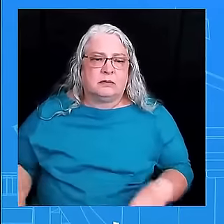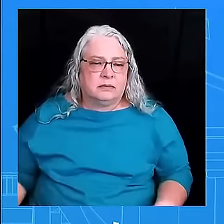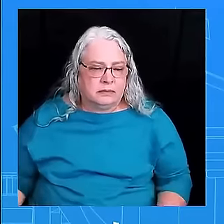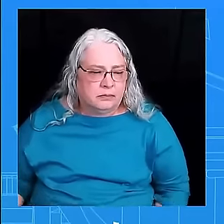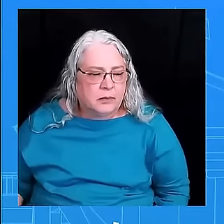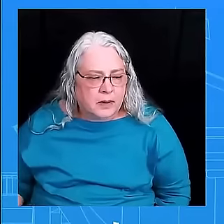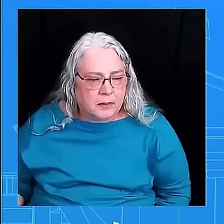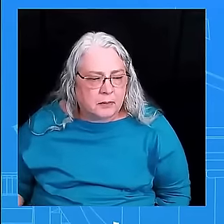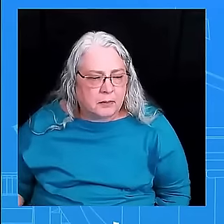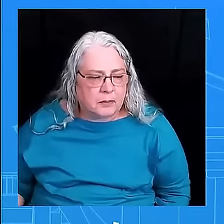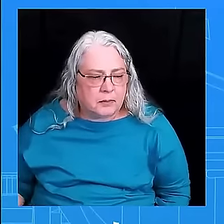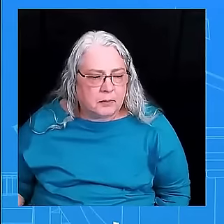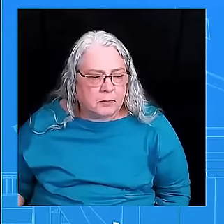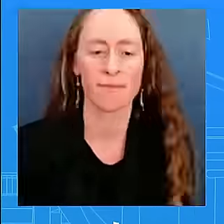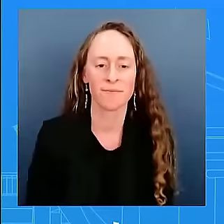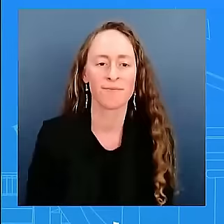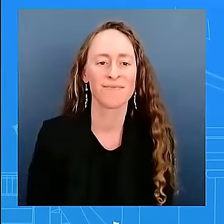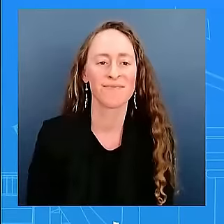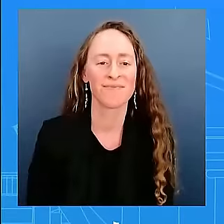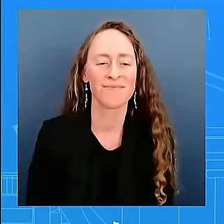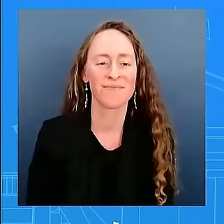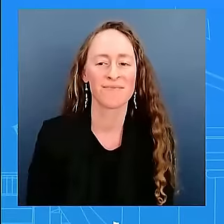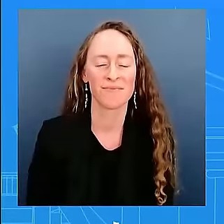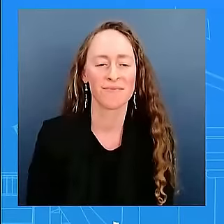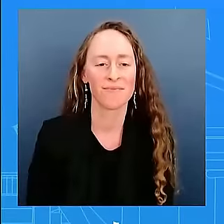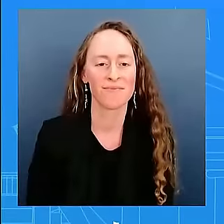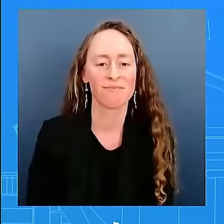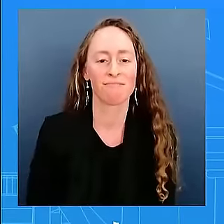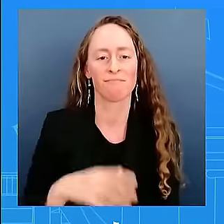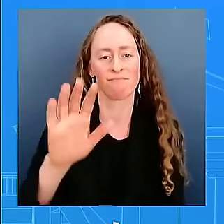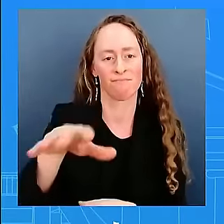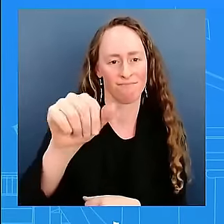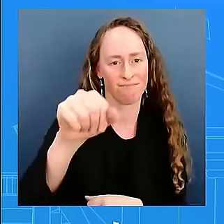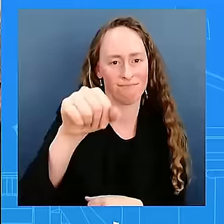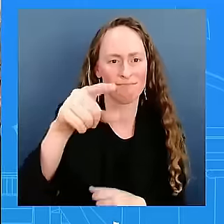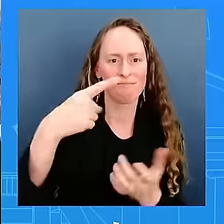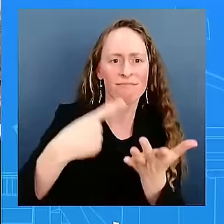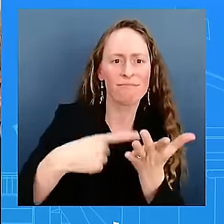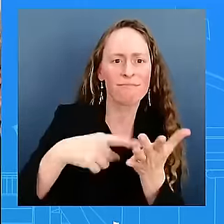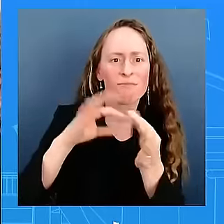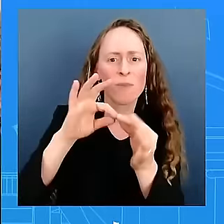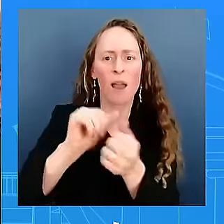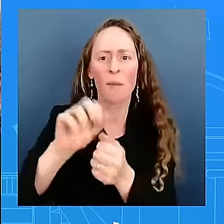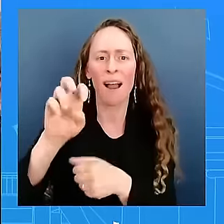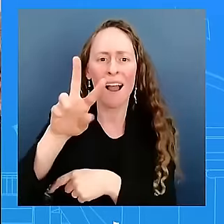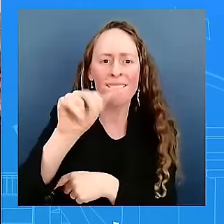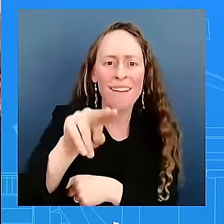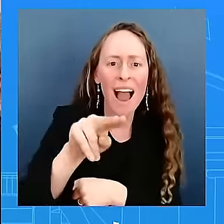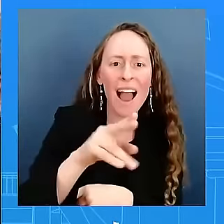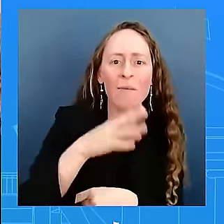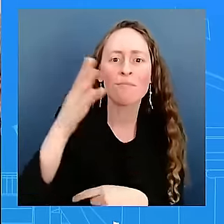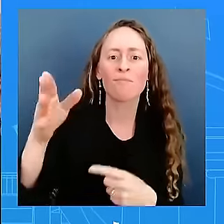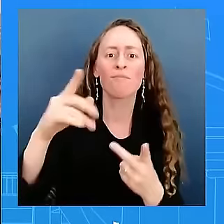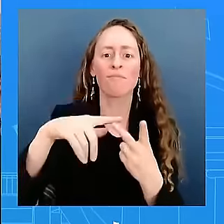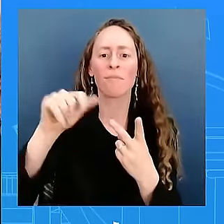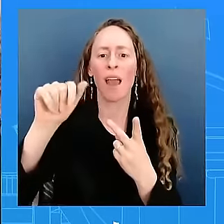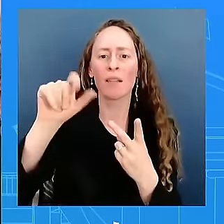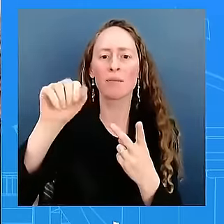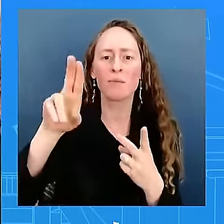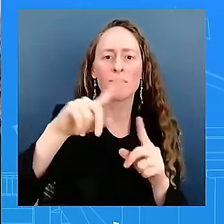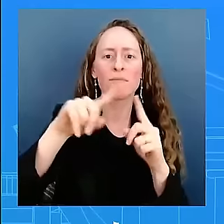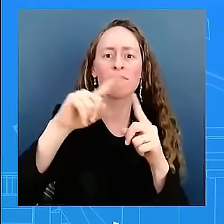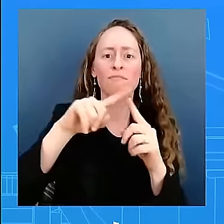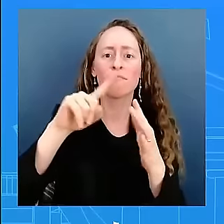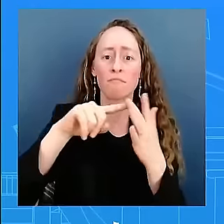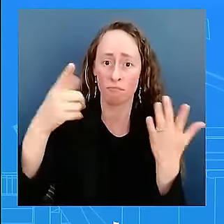the condition of Evan, Paul, and also Vladimir? How is their health, and did that come up when they had those phone calls in your office? So I'm not